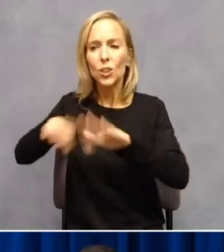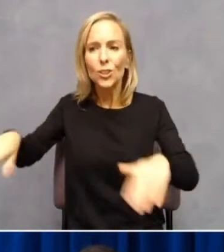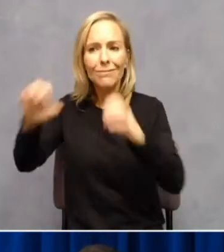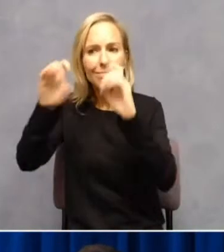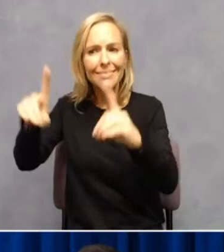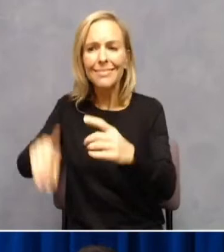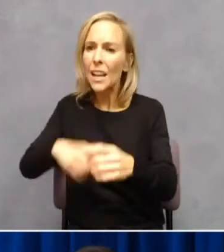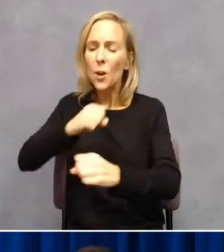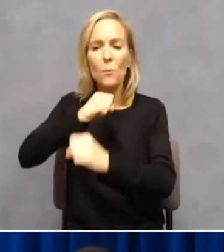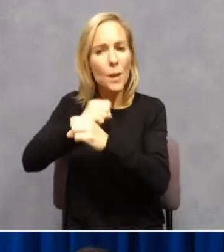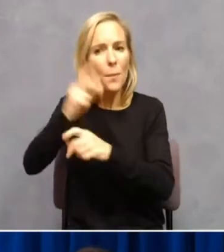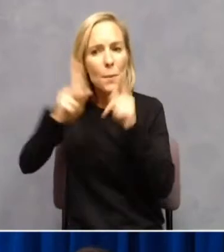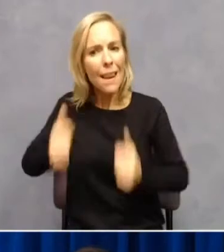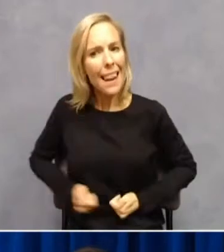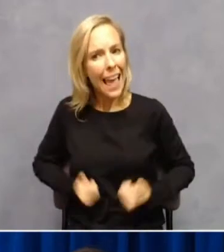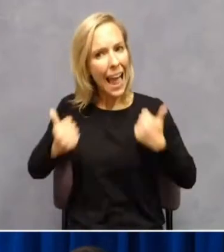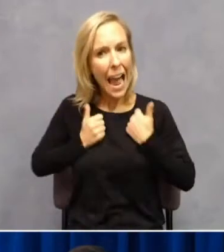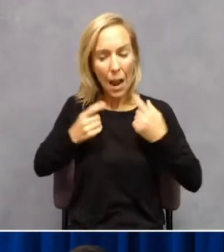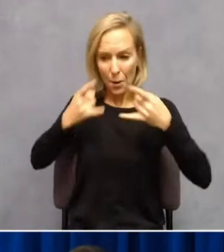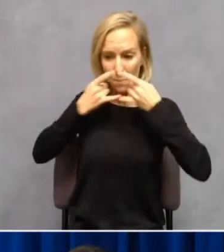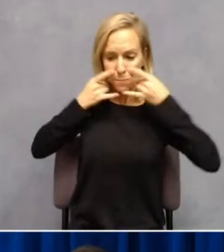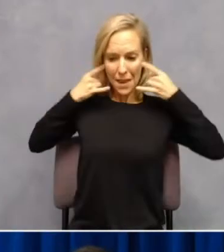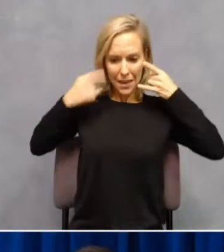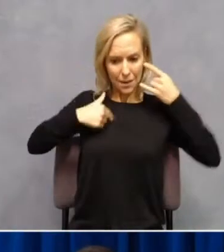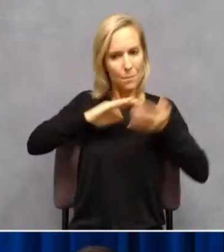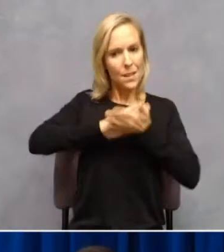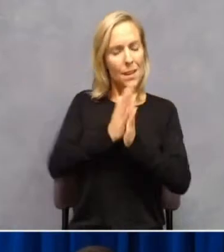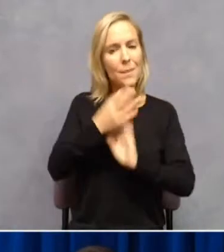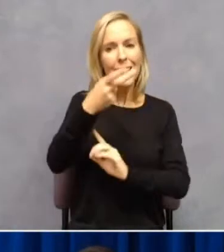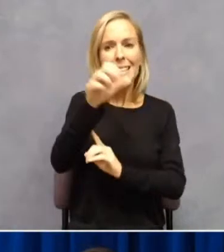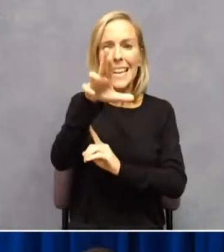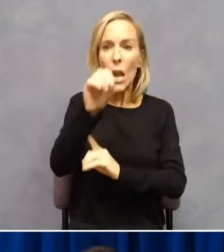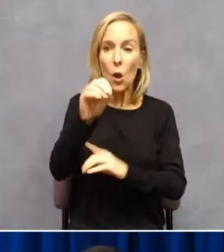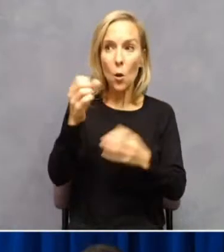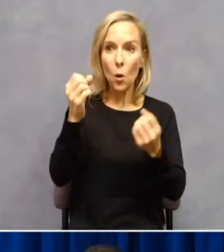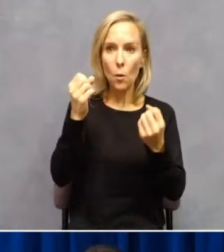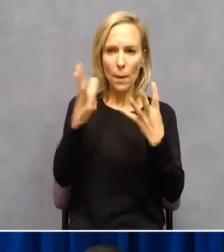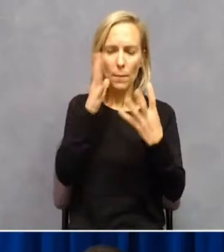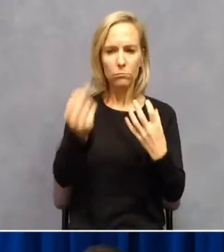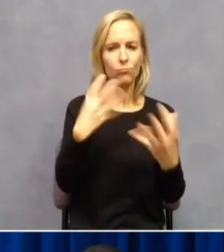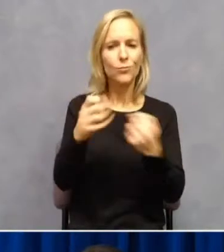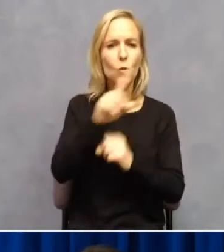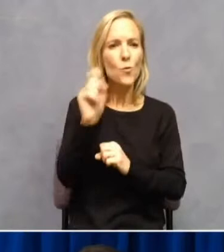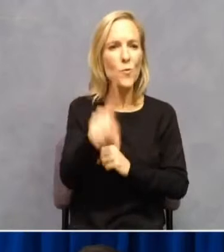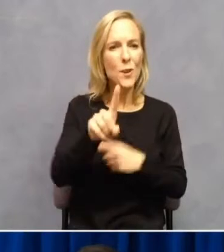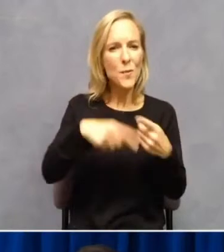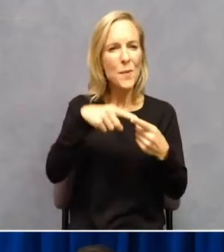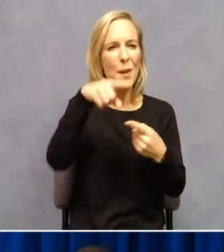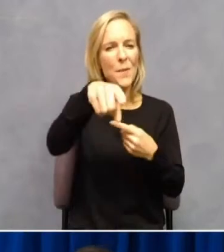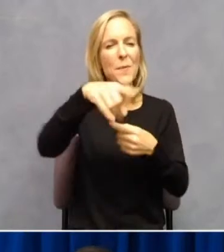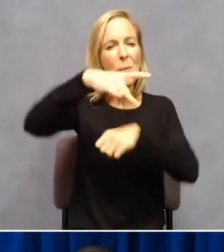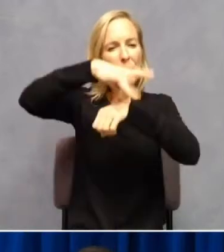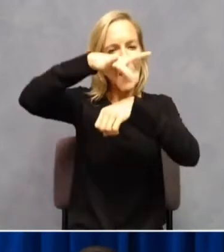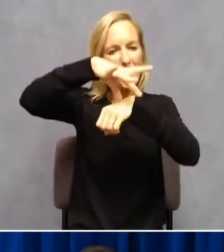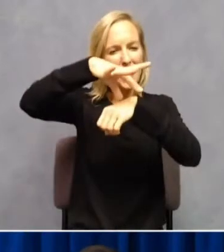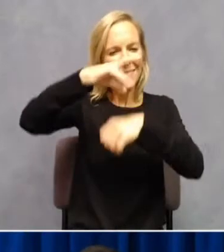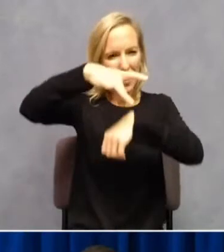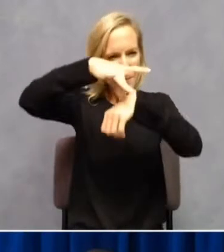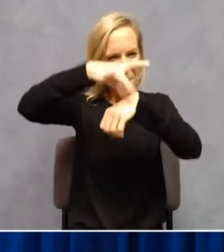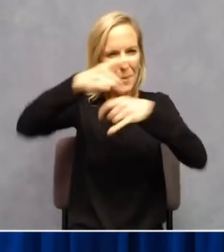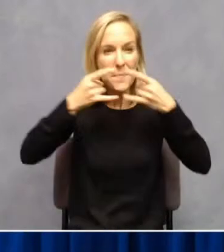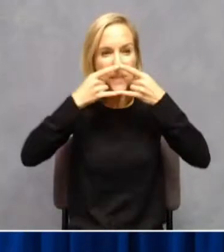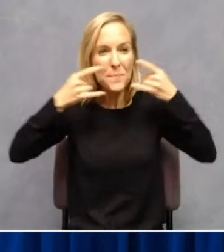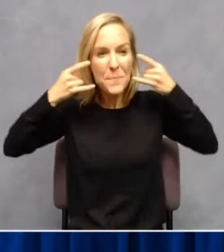mask make you a hero. And we've received a couple questions about this pumpkin and the mask that is on